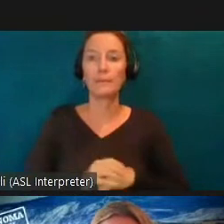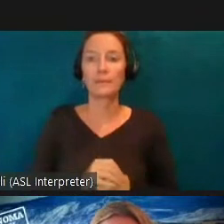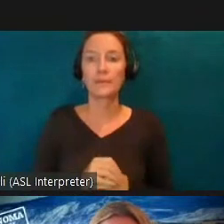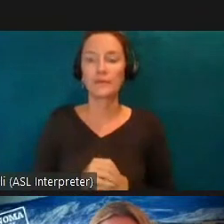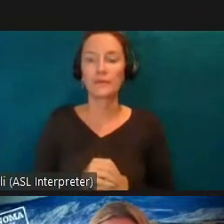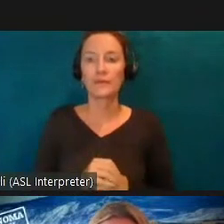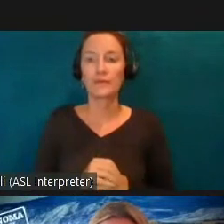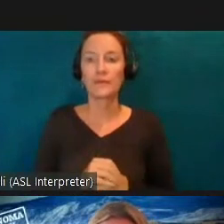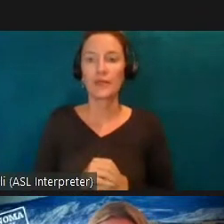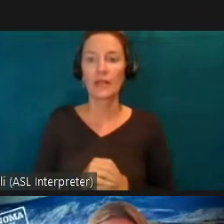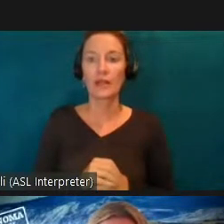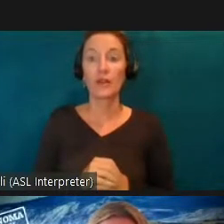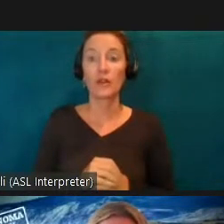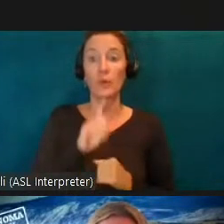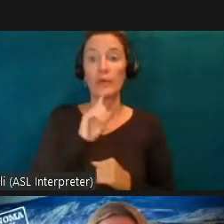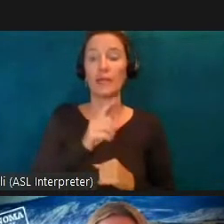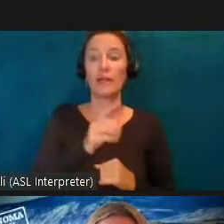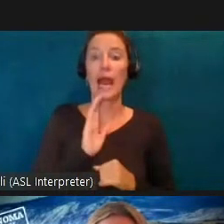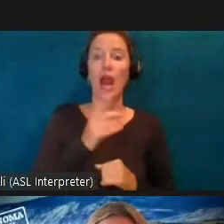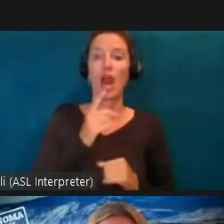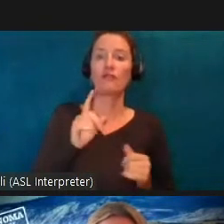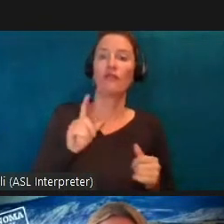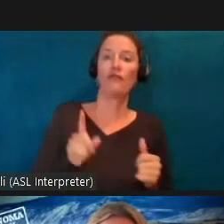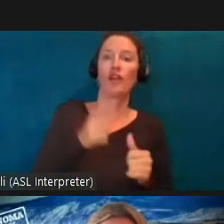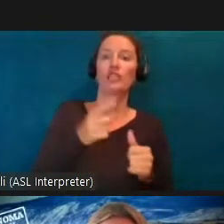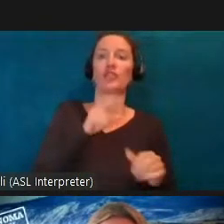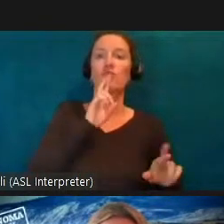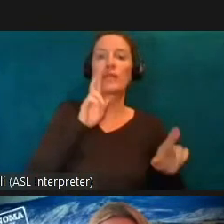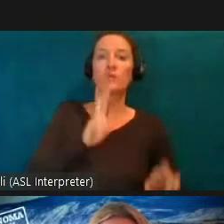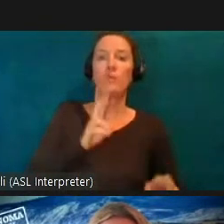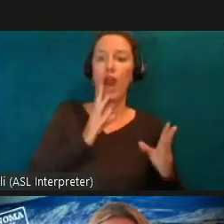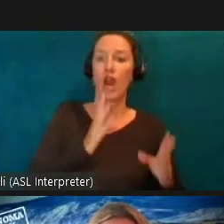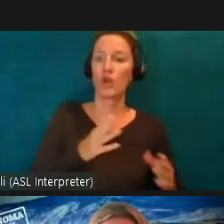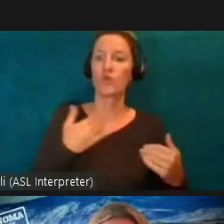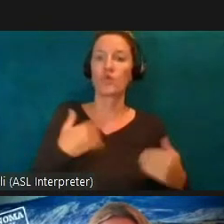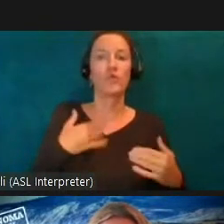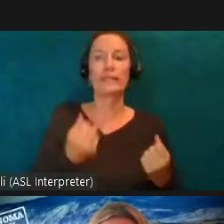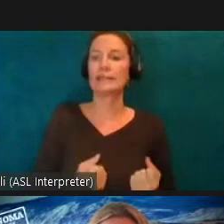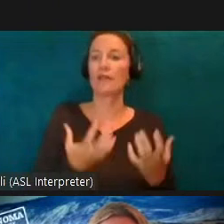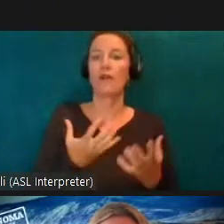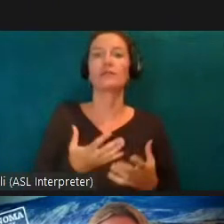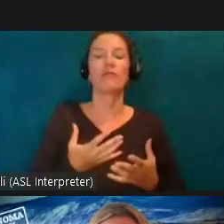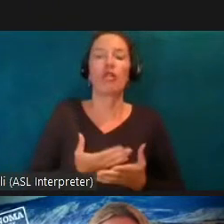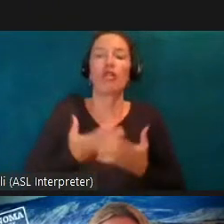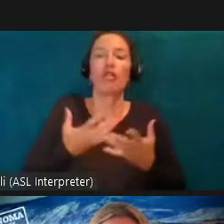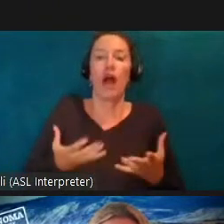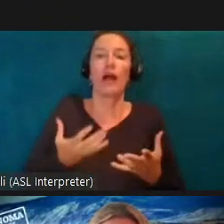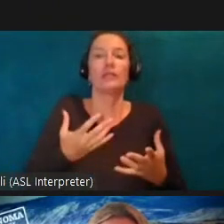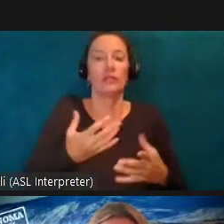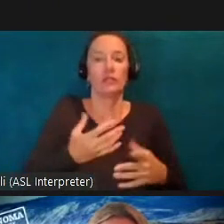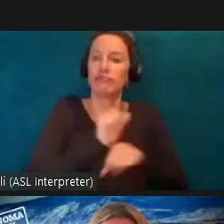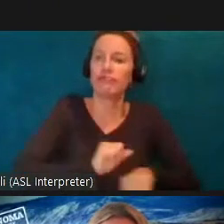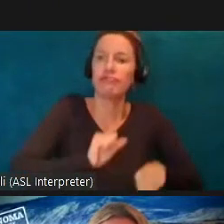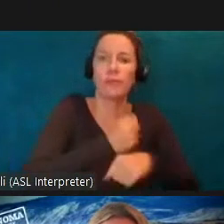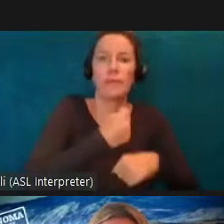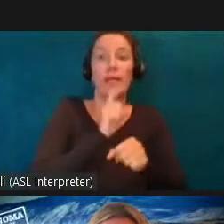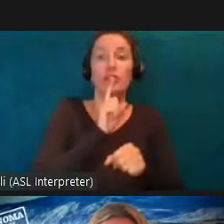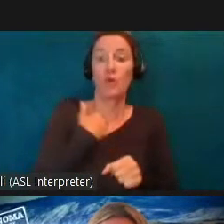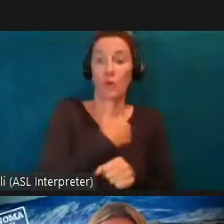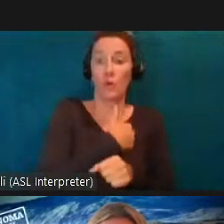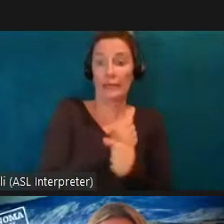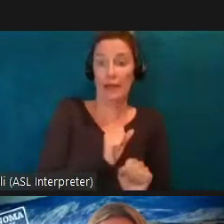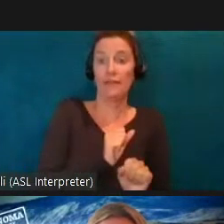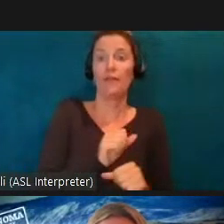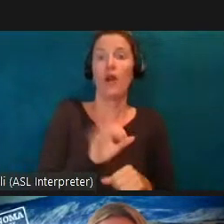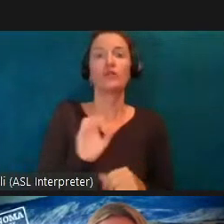our first responders who are putting it all on the line to make sure that we are safe. But all the